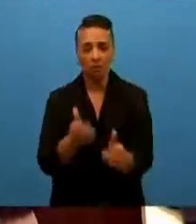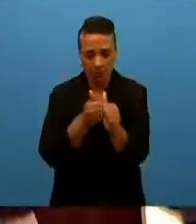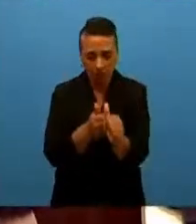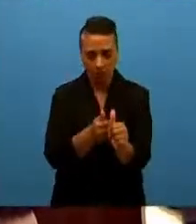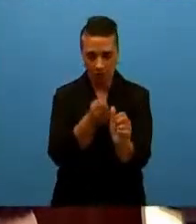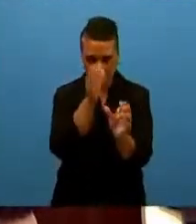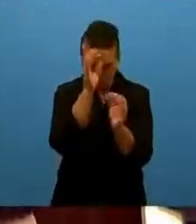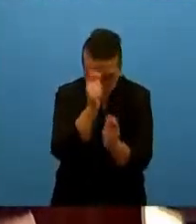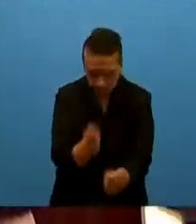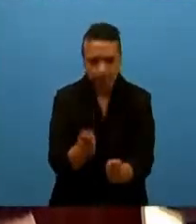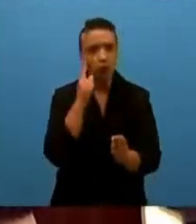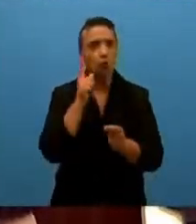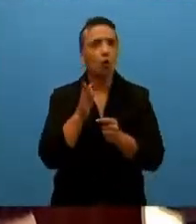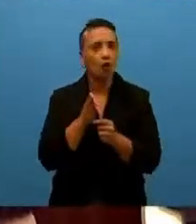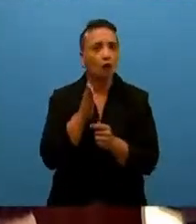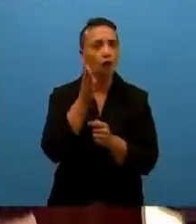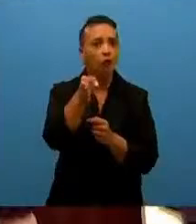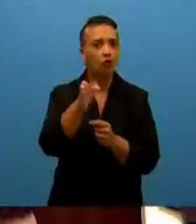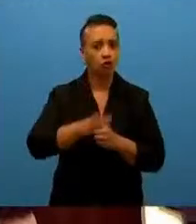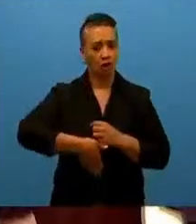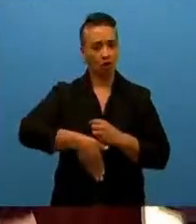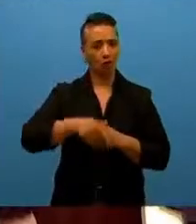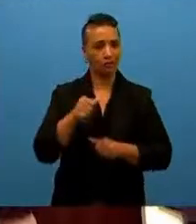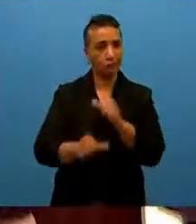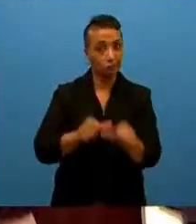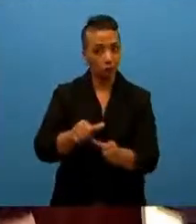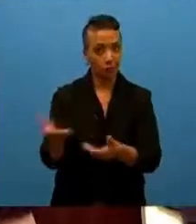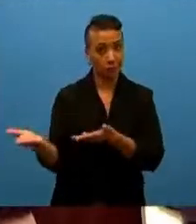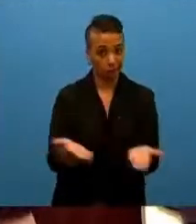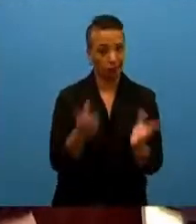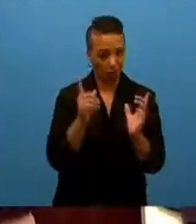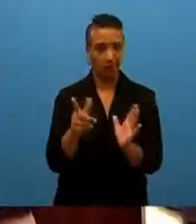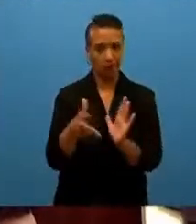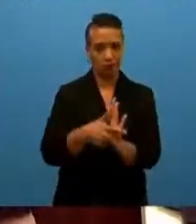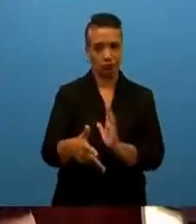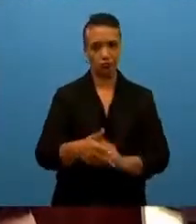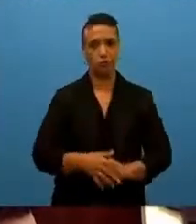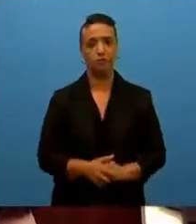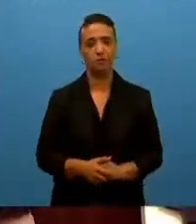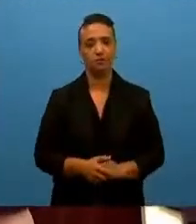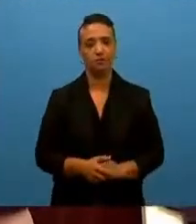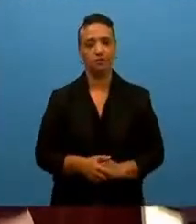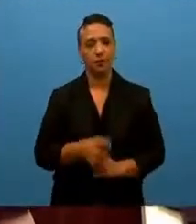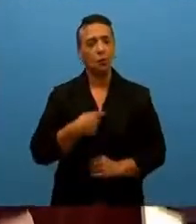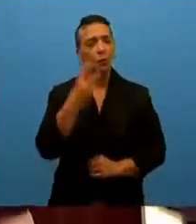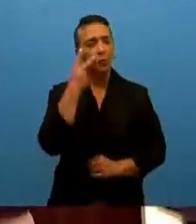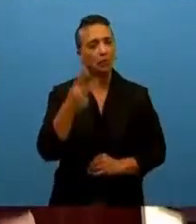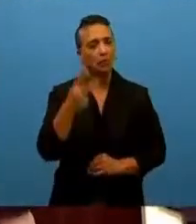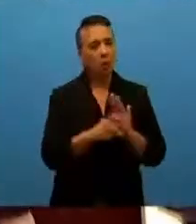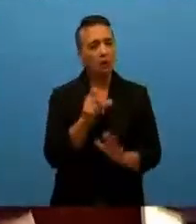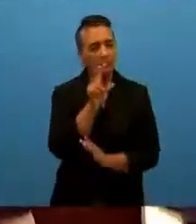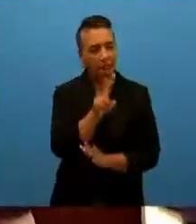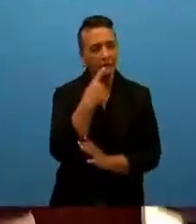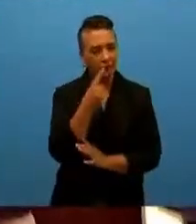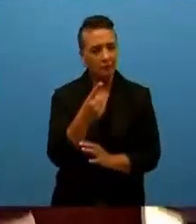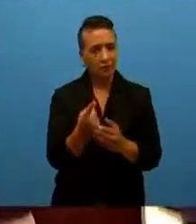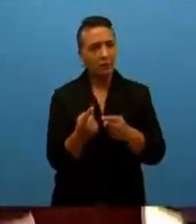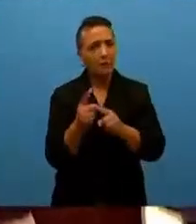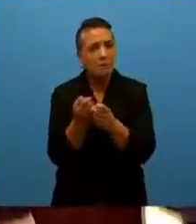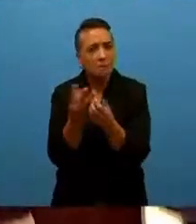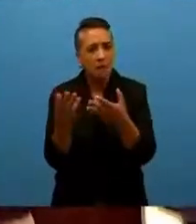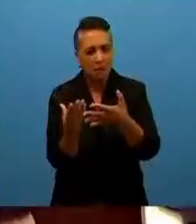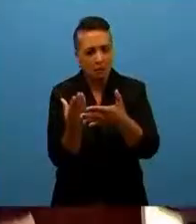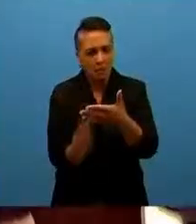in any future accreditation framework. The Arctic region has identified several gaps in the recent